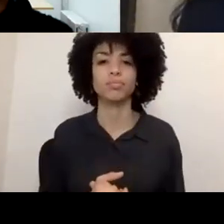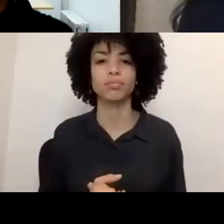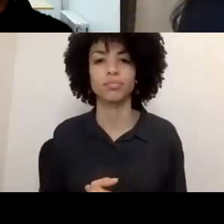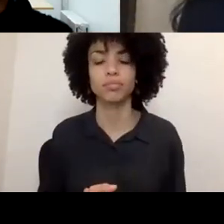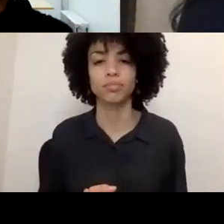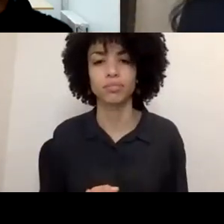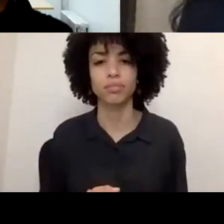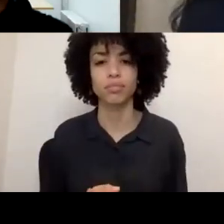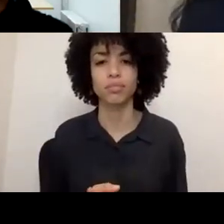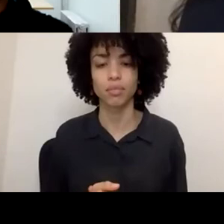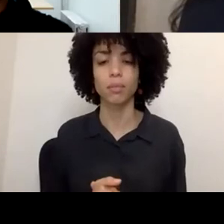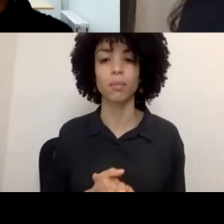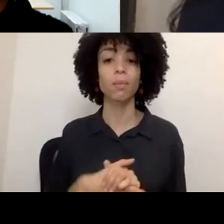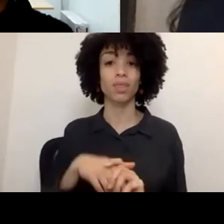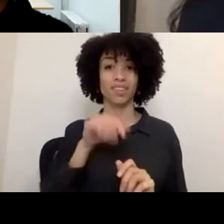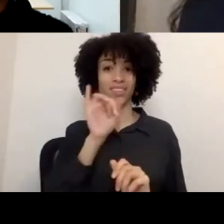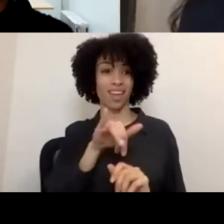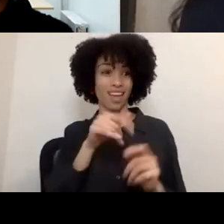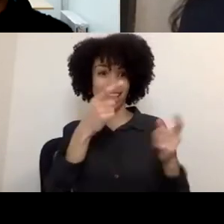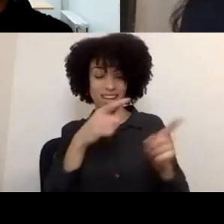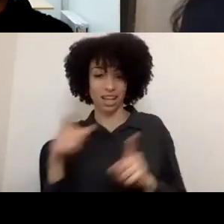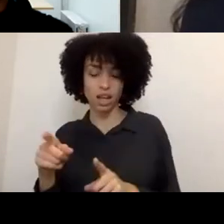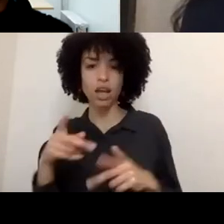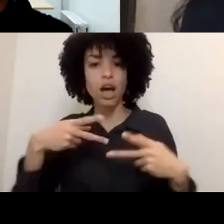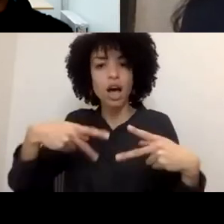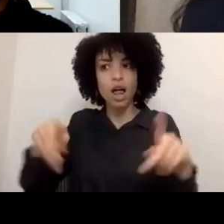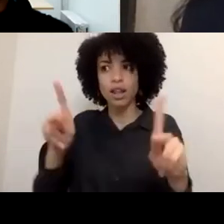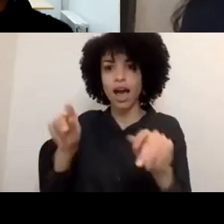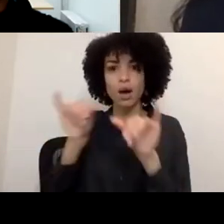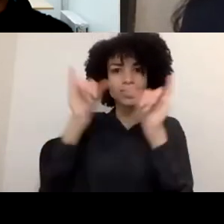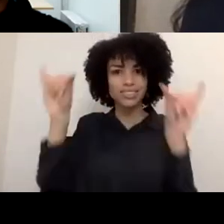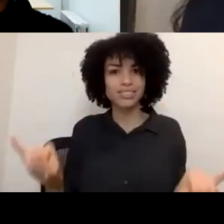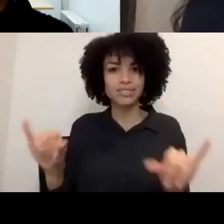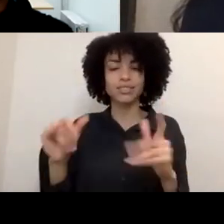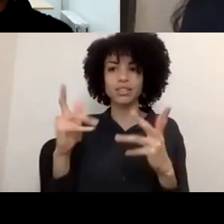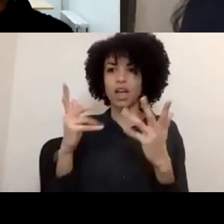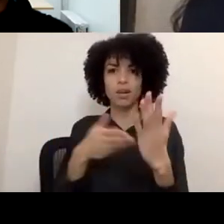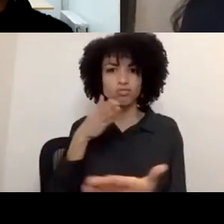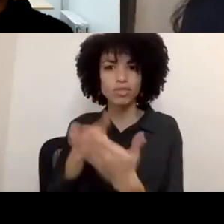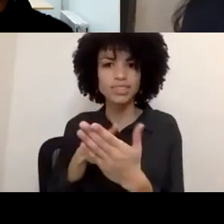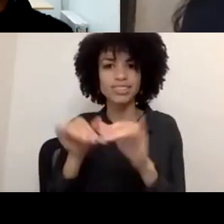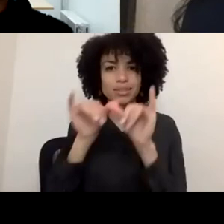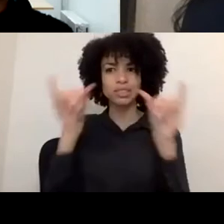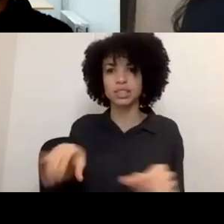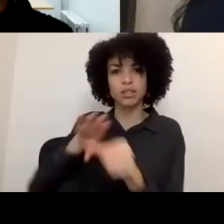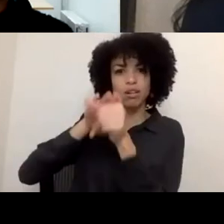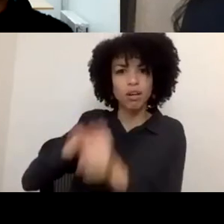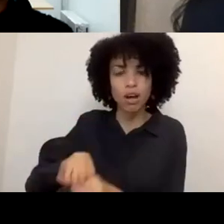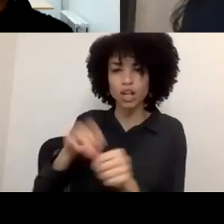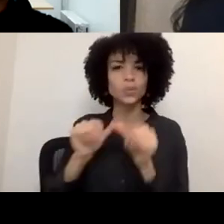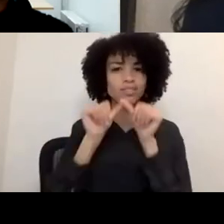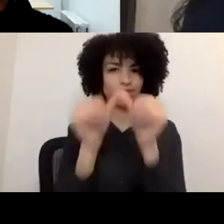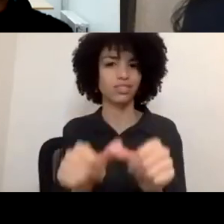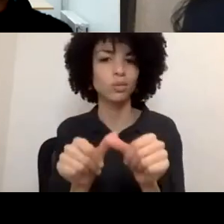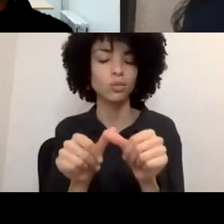inaction. They allow the structures that produce inequality and segregation to persist, end quote. And